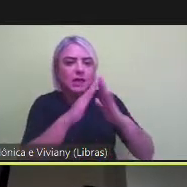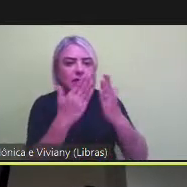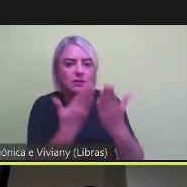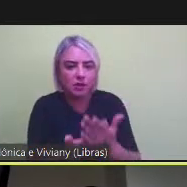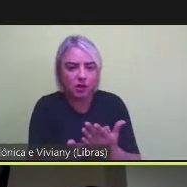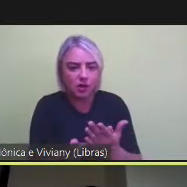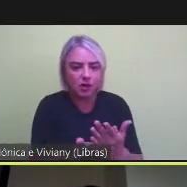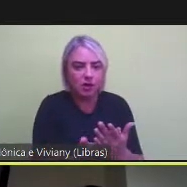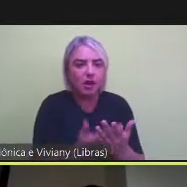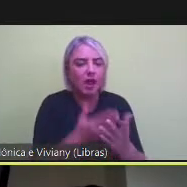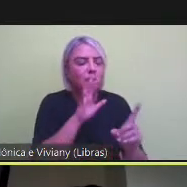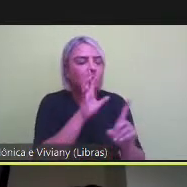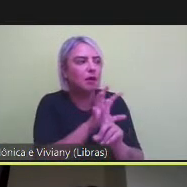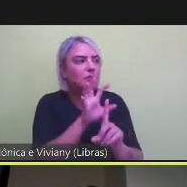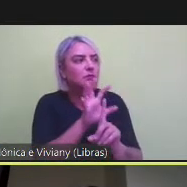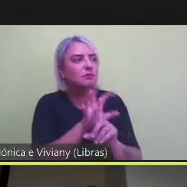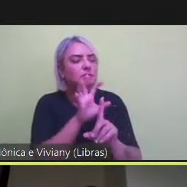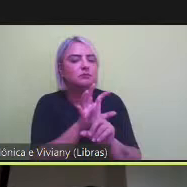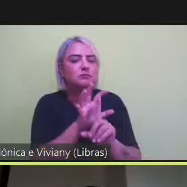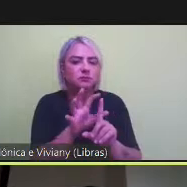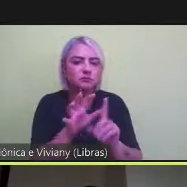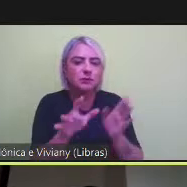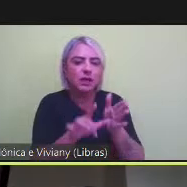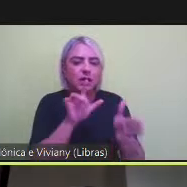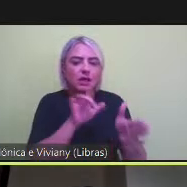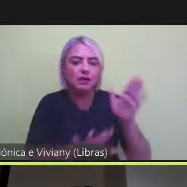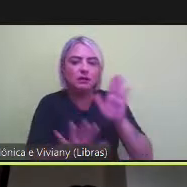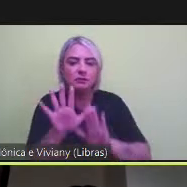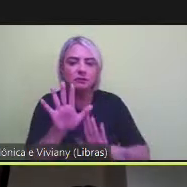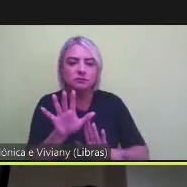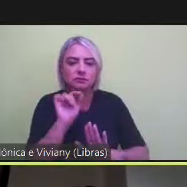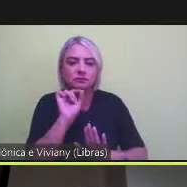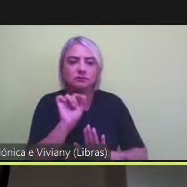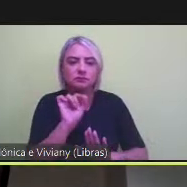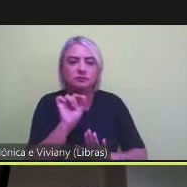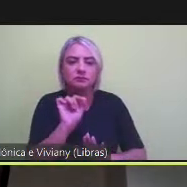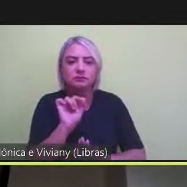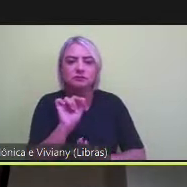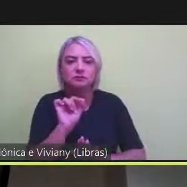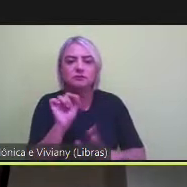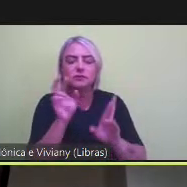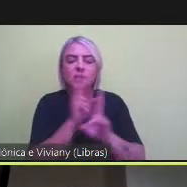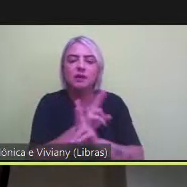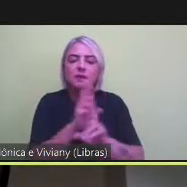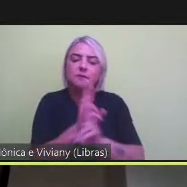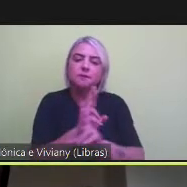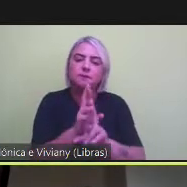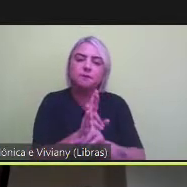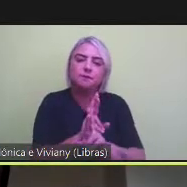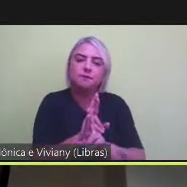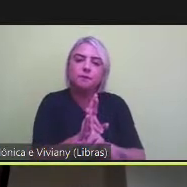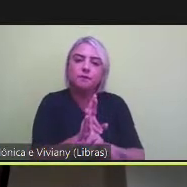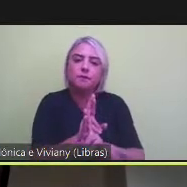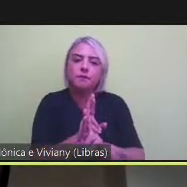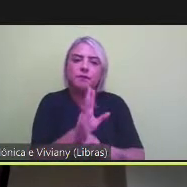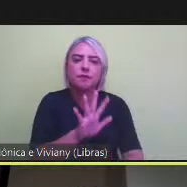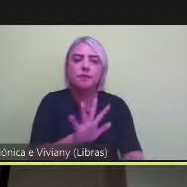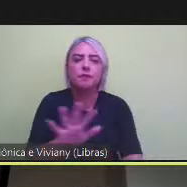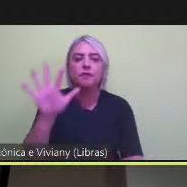doctors, and so it is an approach that is brief and relatively